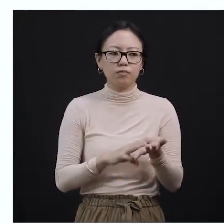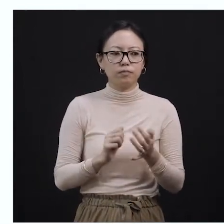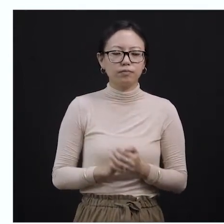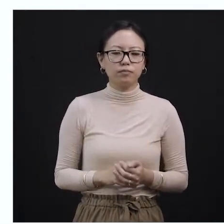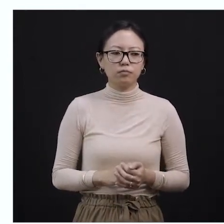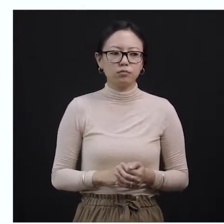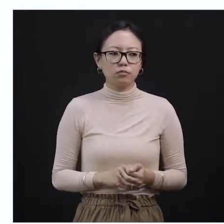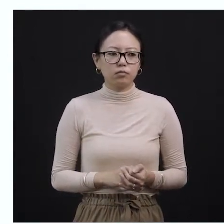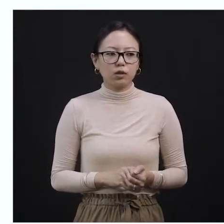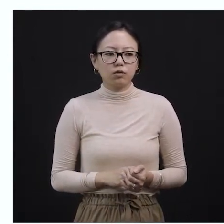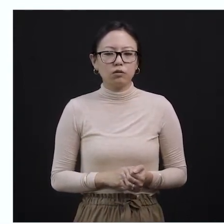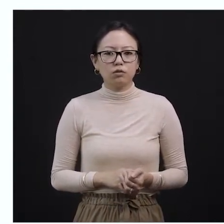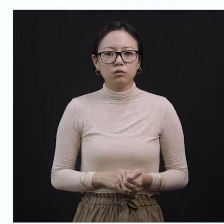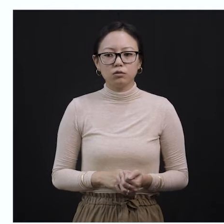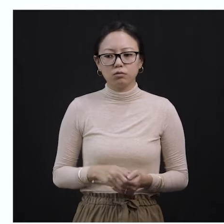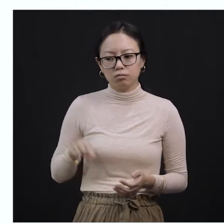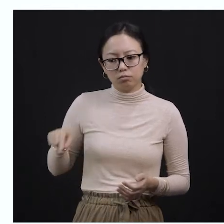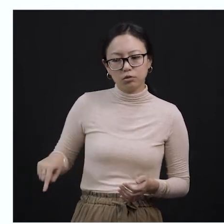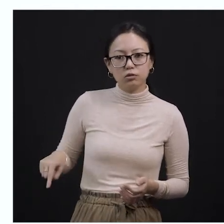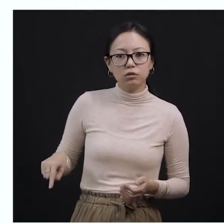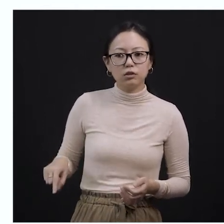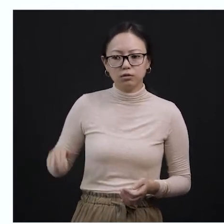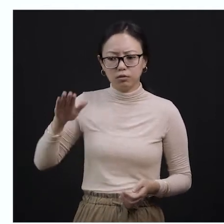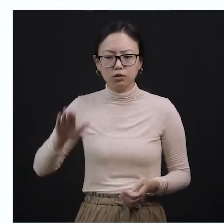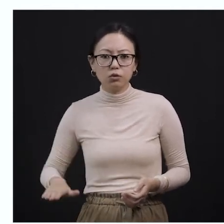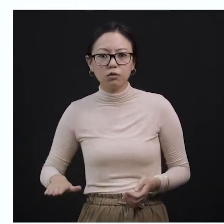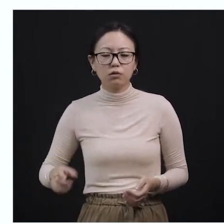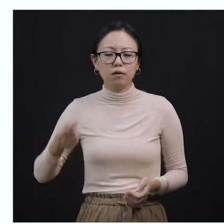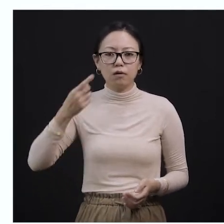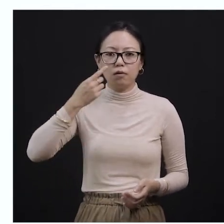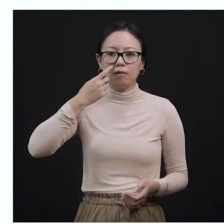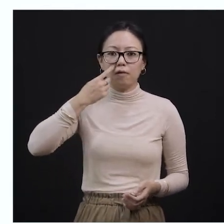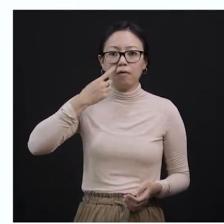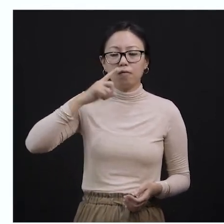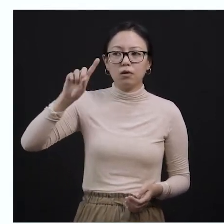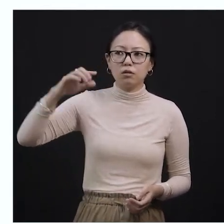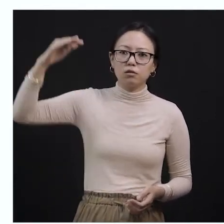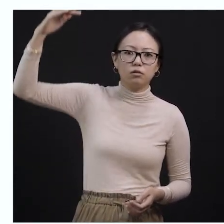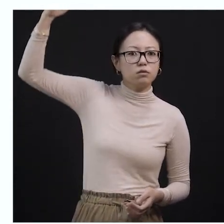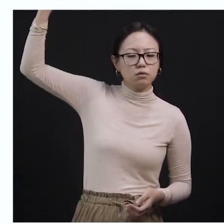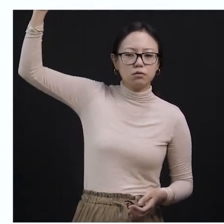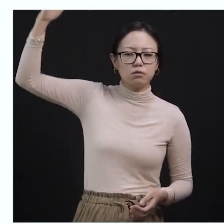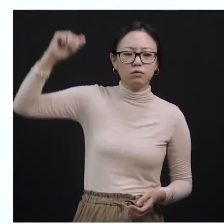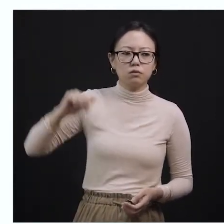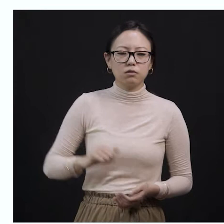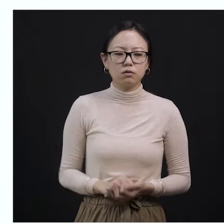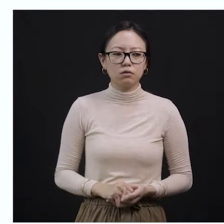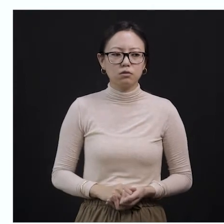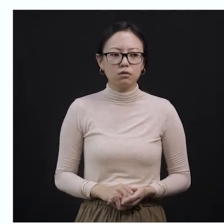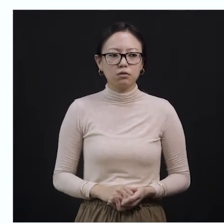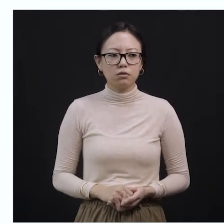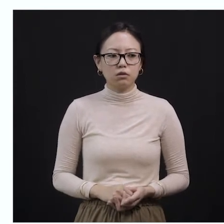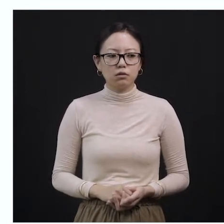his father, isn't it? Tom is shorter than his father, right? So let's look